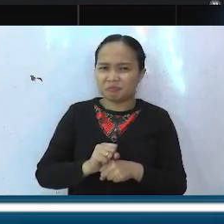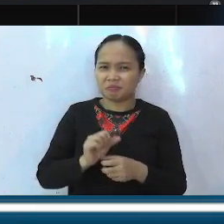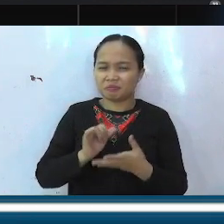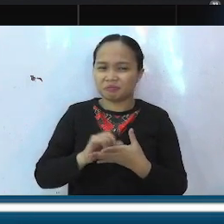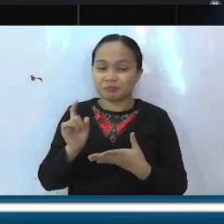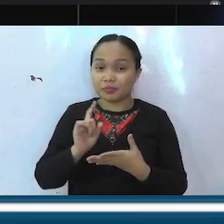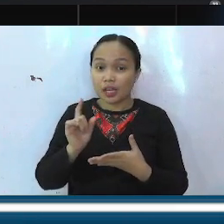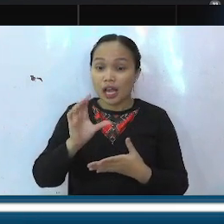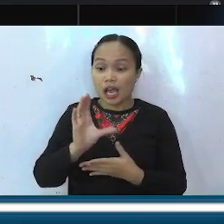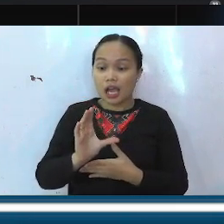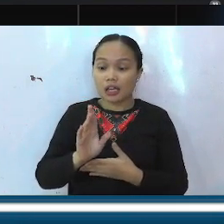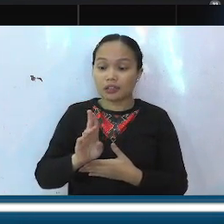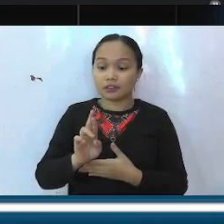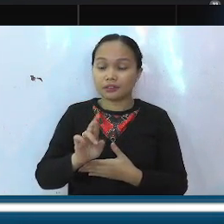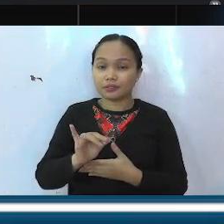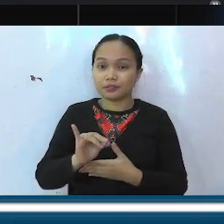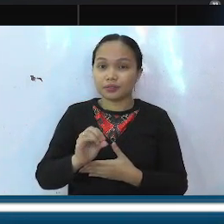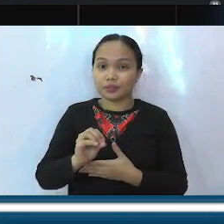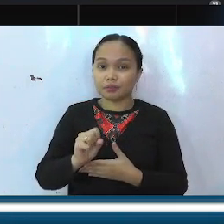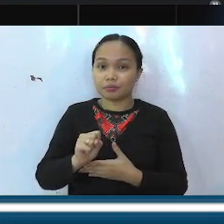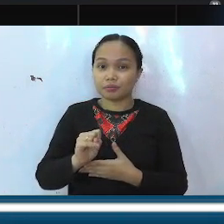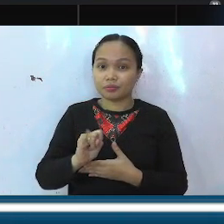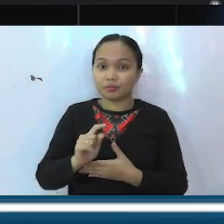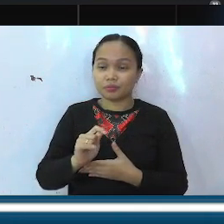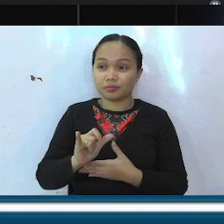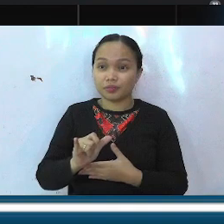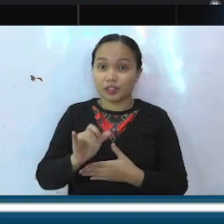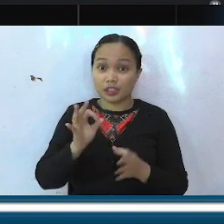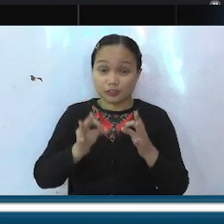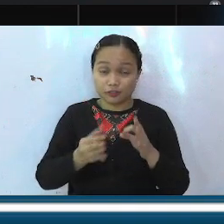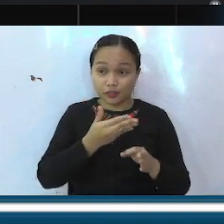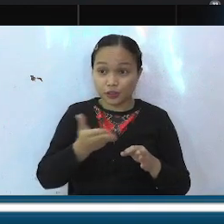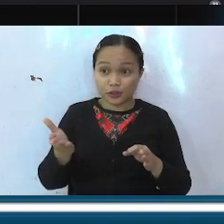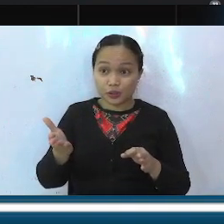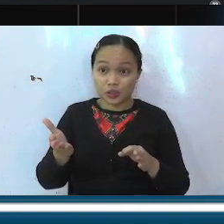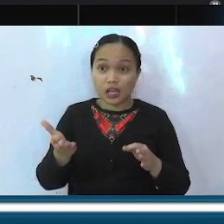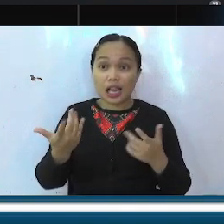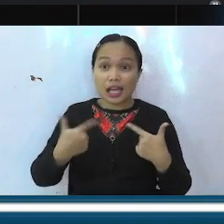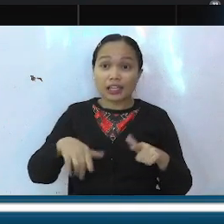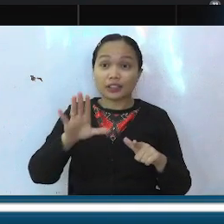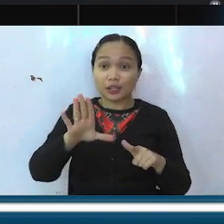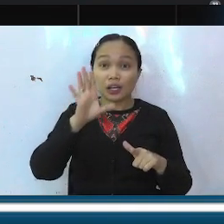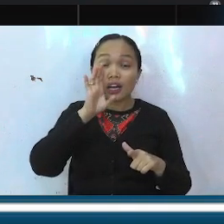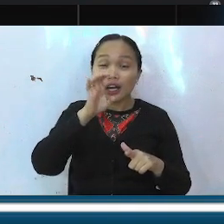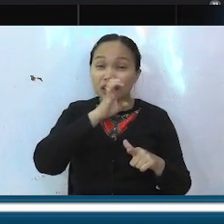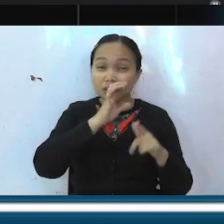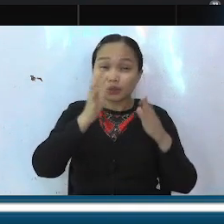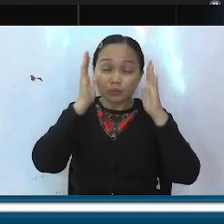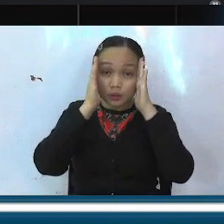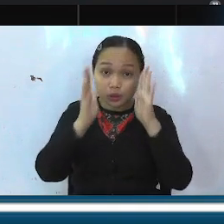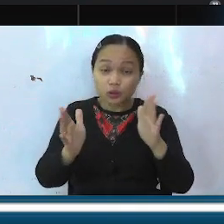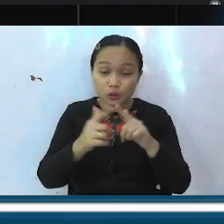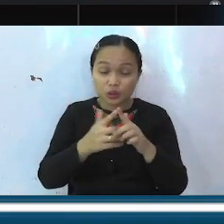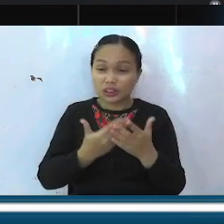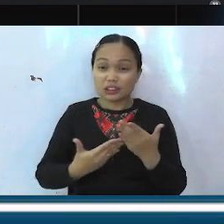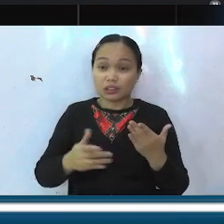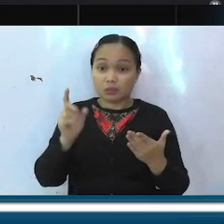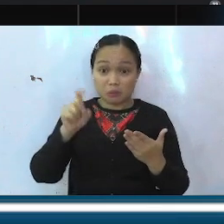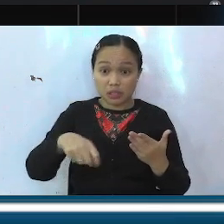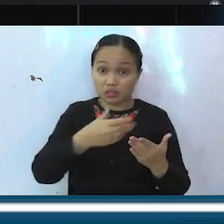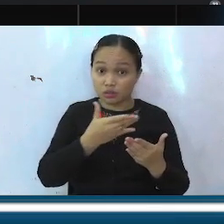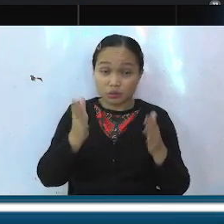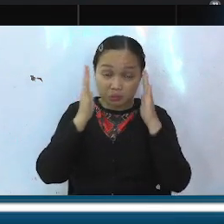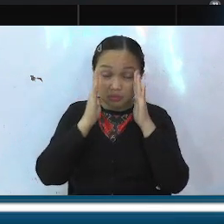of the things, if you're going to let your eyes pay attention to the things that you're not supposed to pay attention, you'll